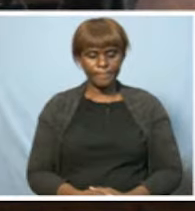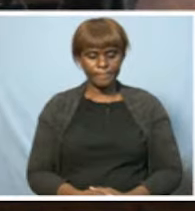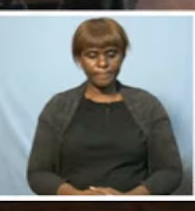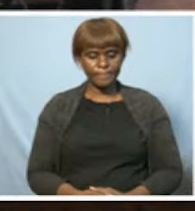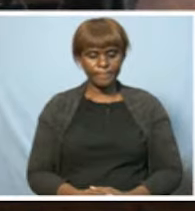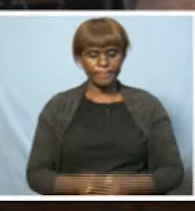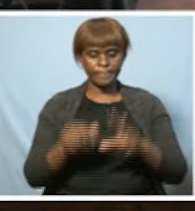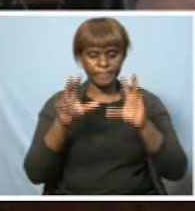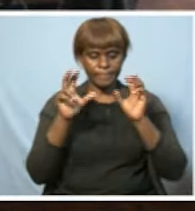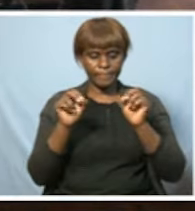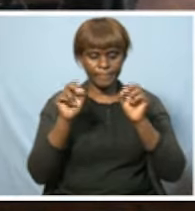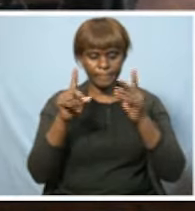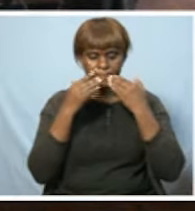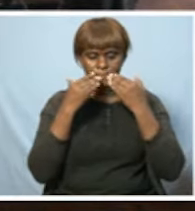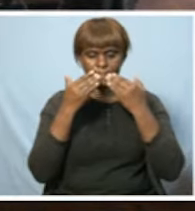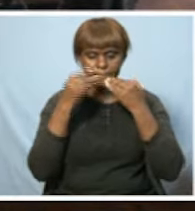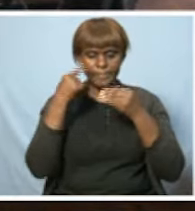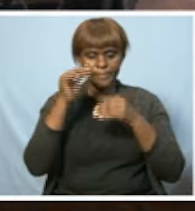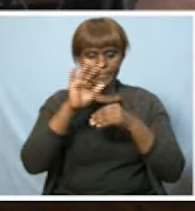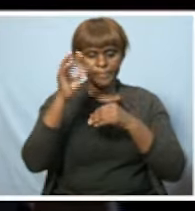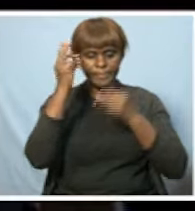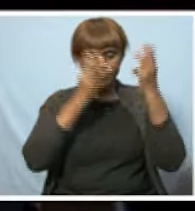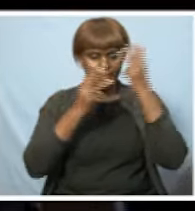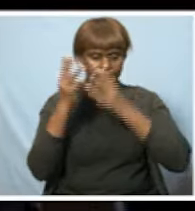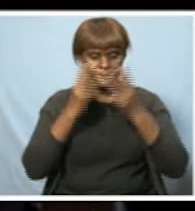Okay, thank you for that question.